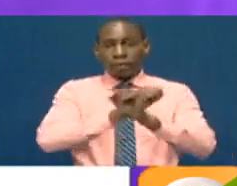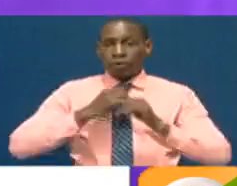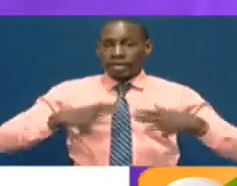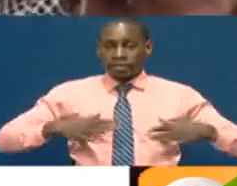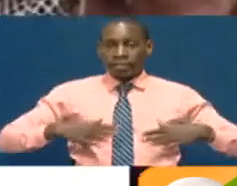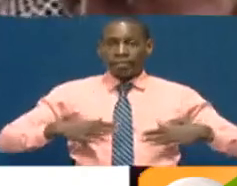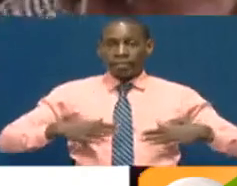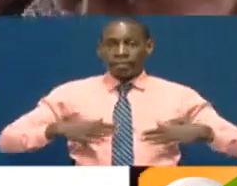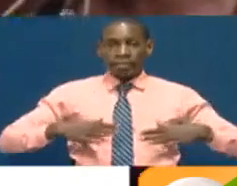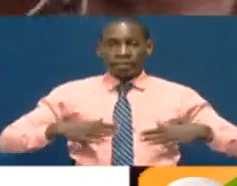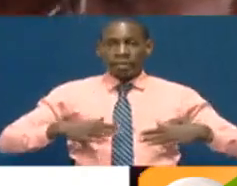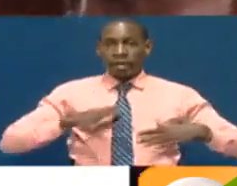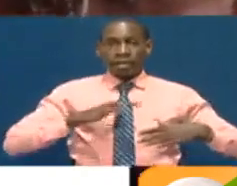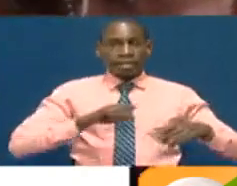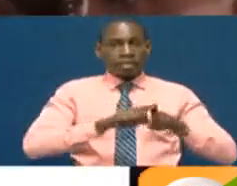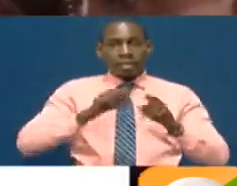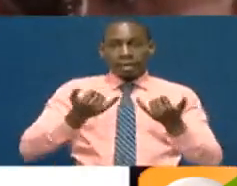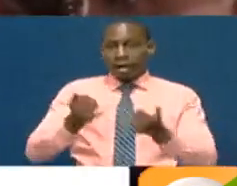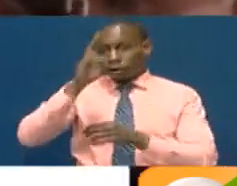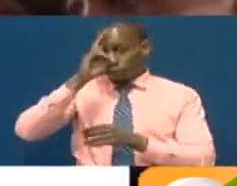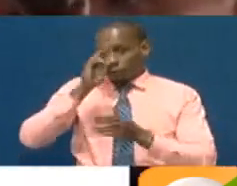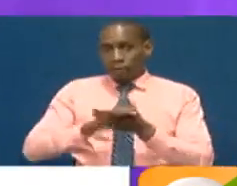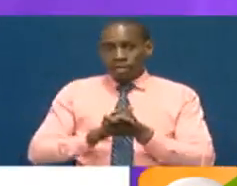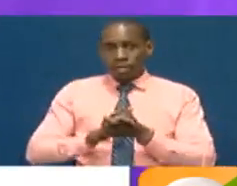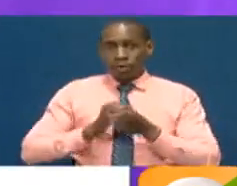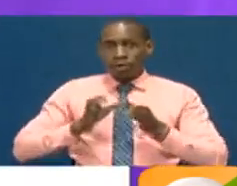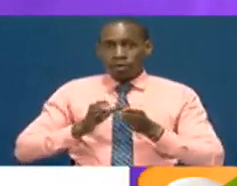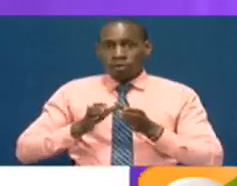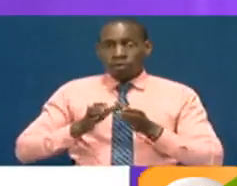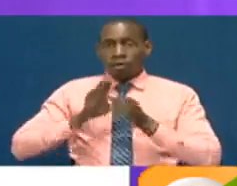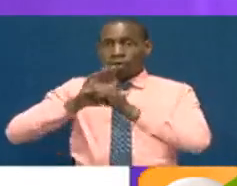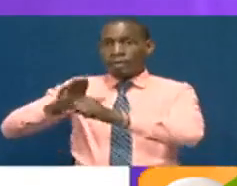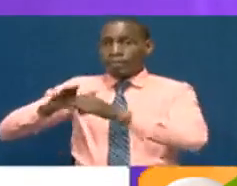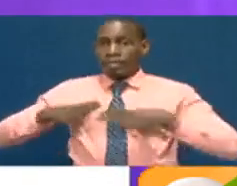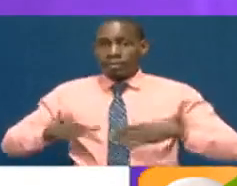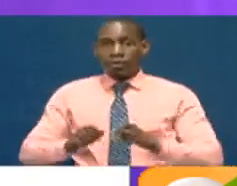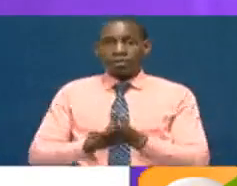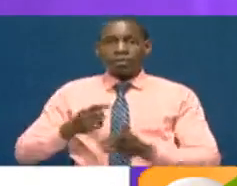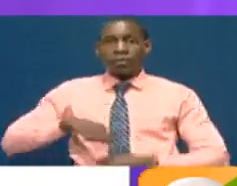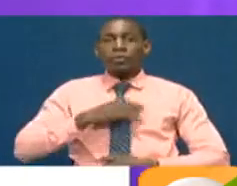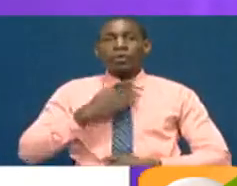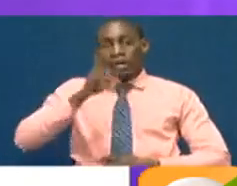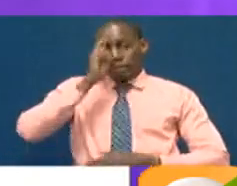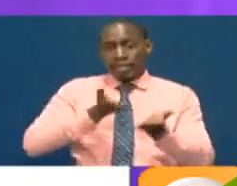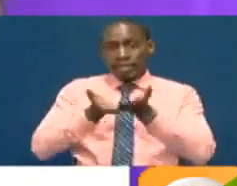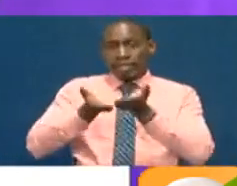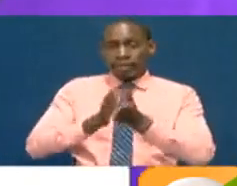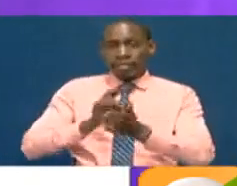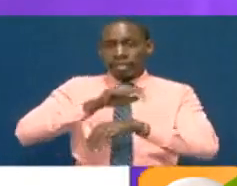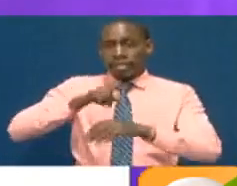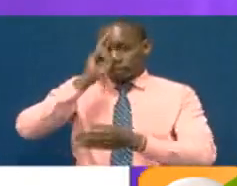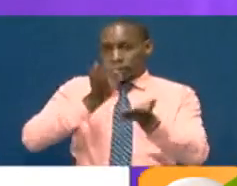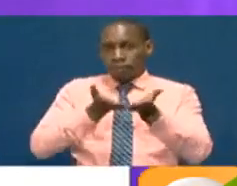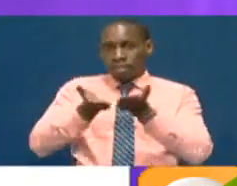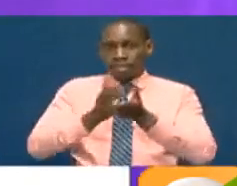wananchi. Wanakuwa hao sasa ni bosses wa wananchi. Yani tunataka tuwe na police service, national